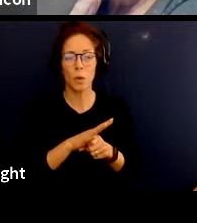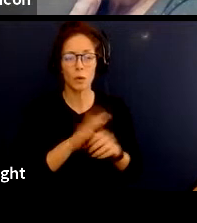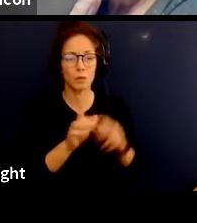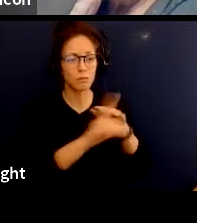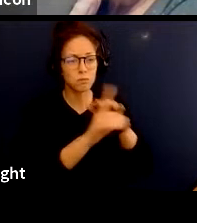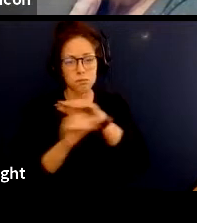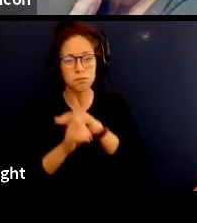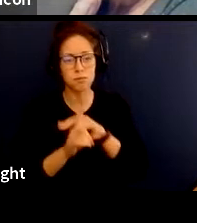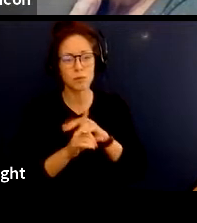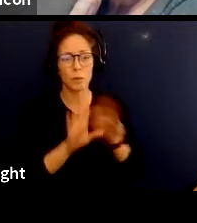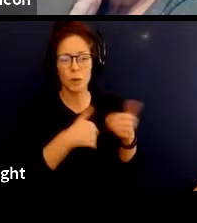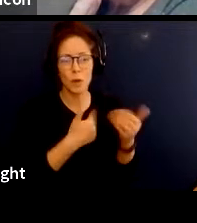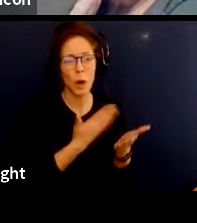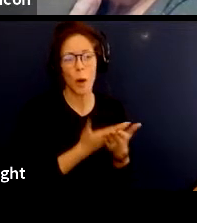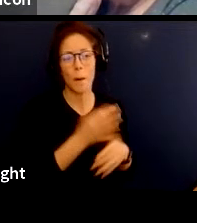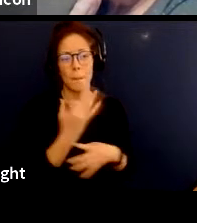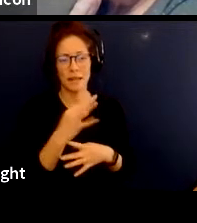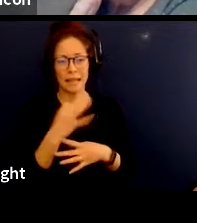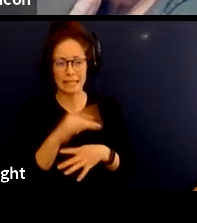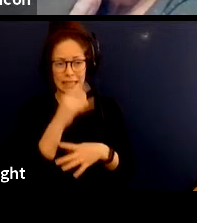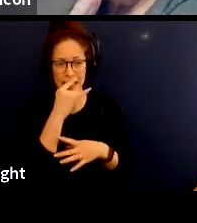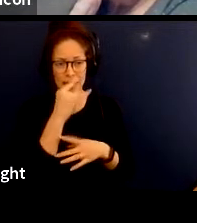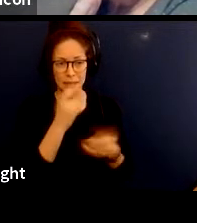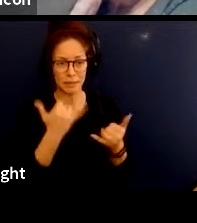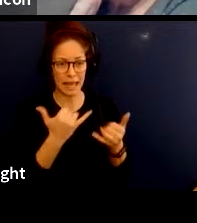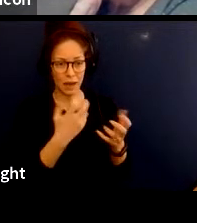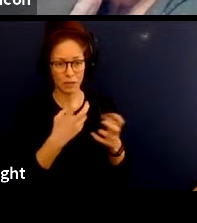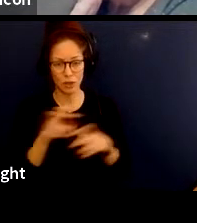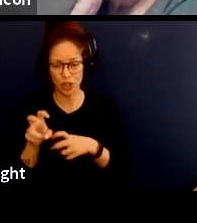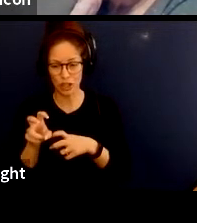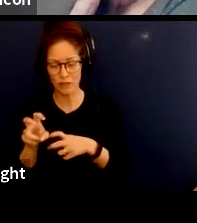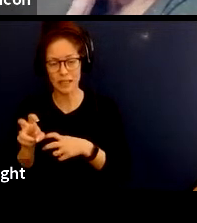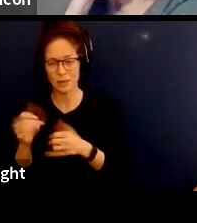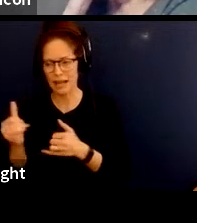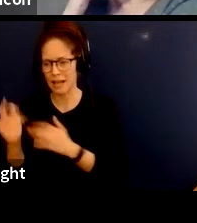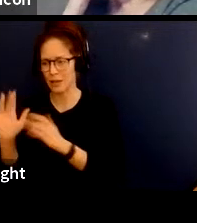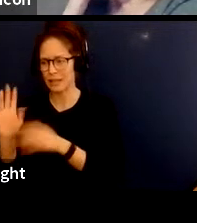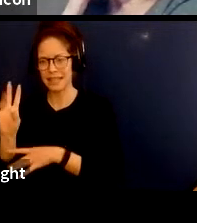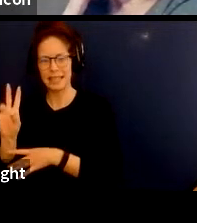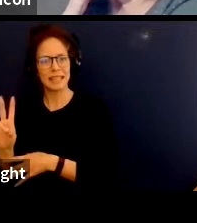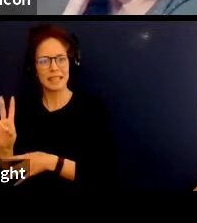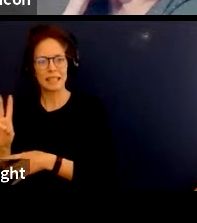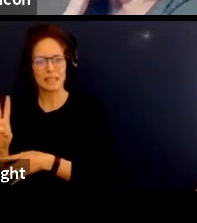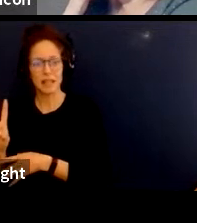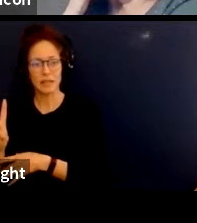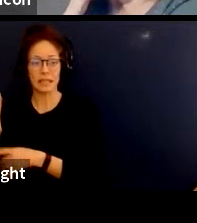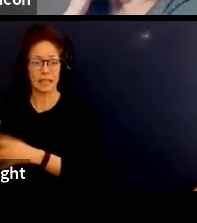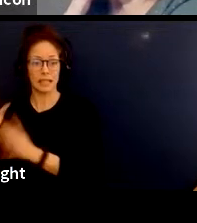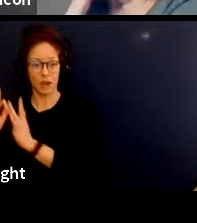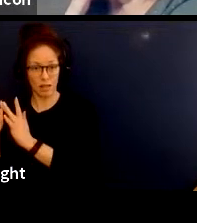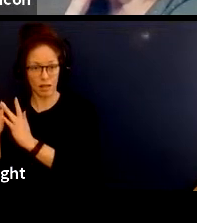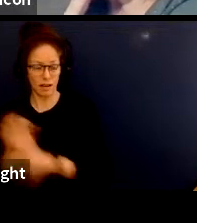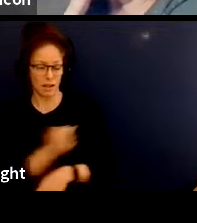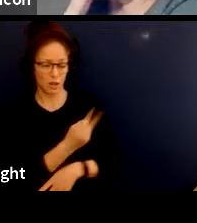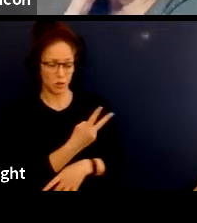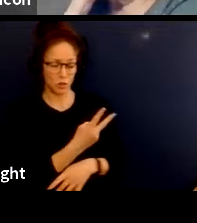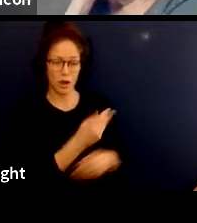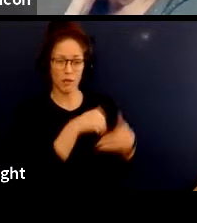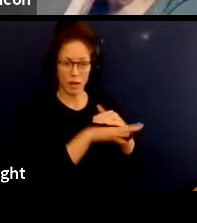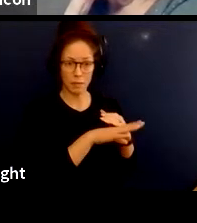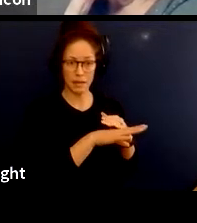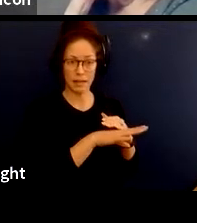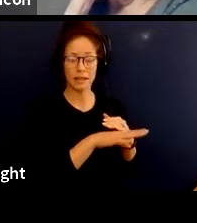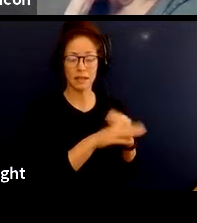85% engagement with my 19 students. Since the shift, I have 7 distance learners and 12 in-person learners. Attendance in person